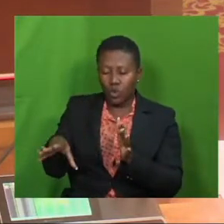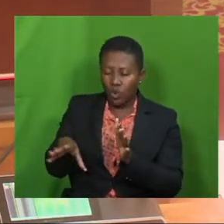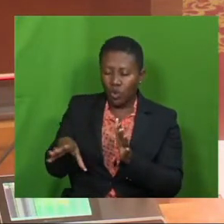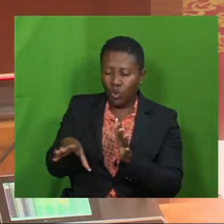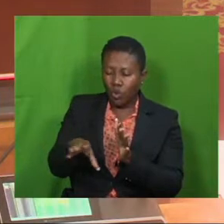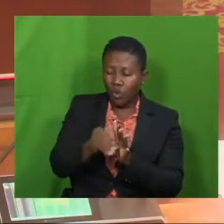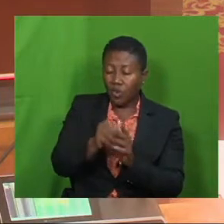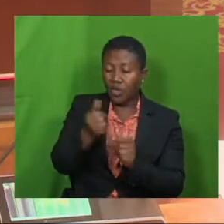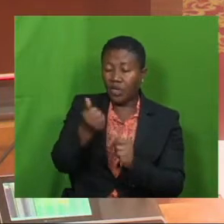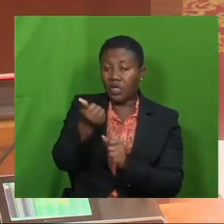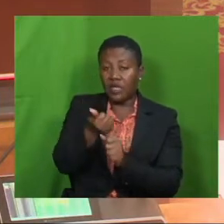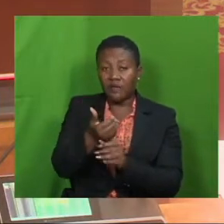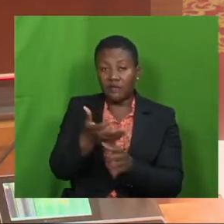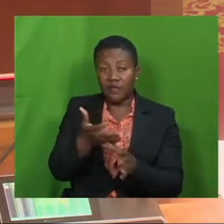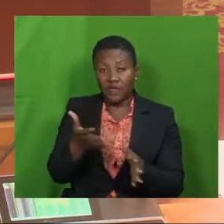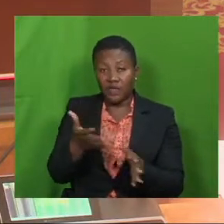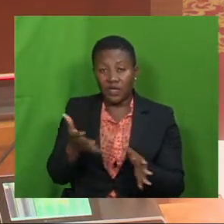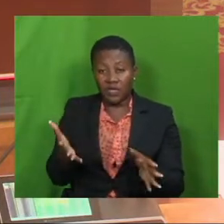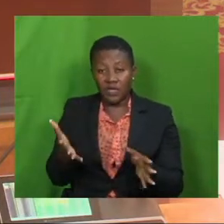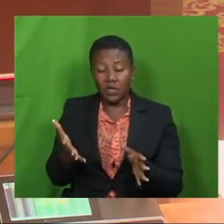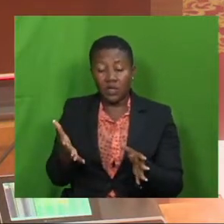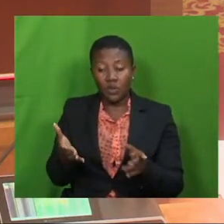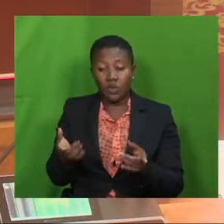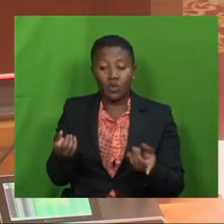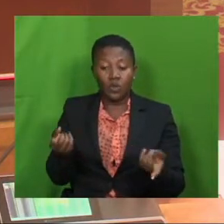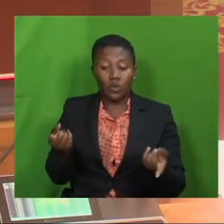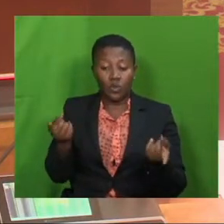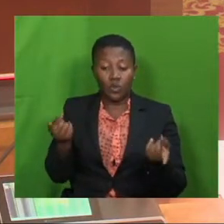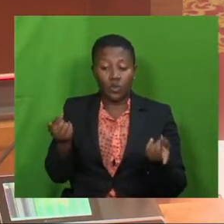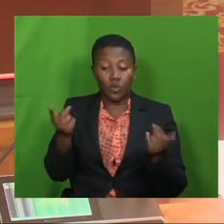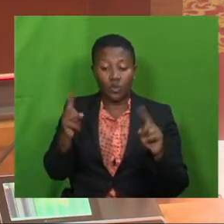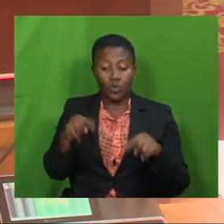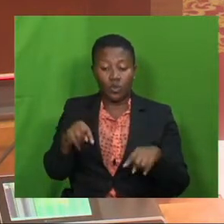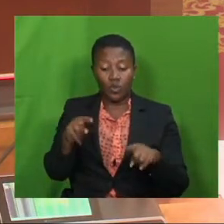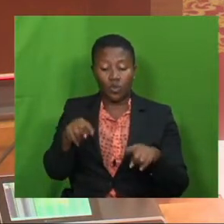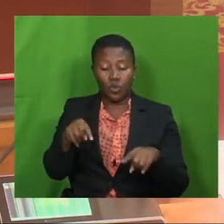Except that, Mr. Speaker, I